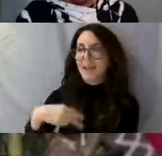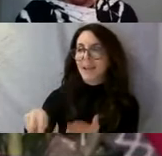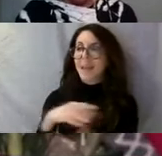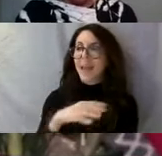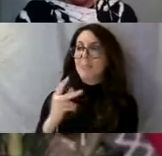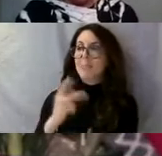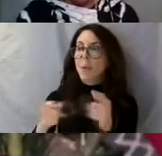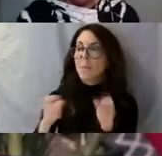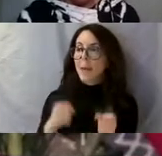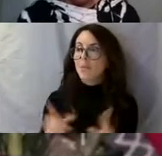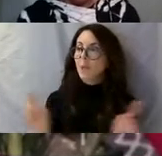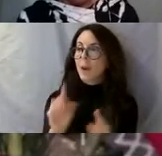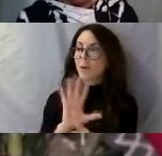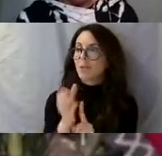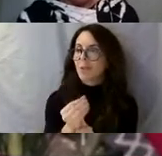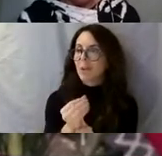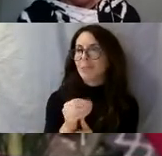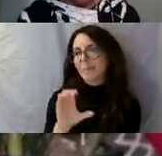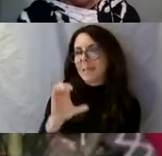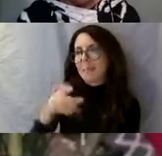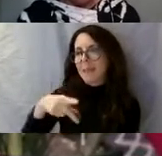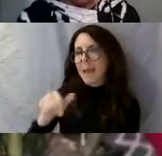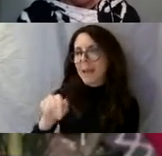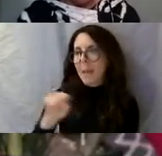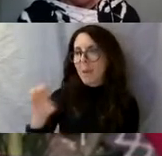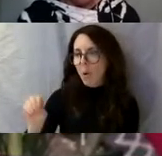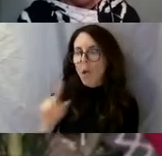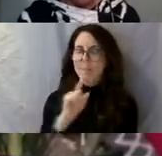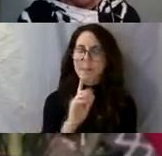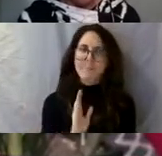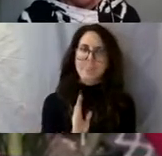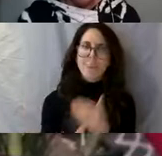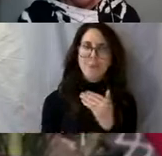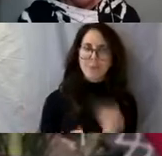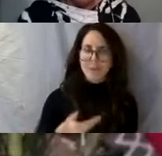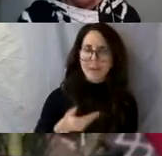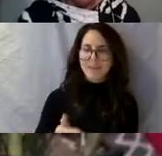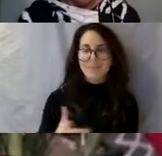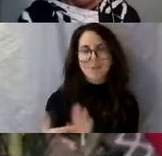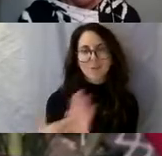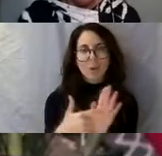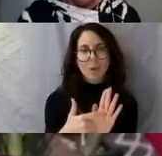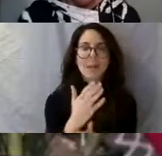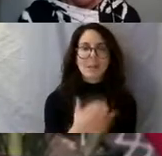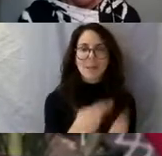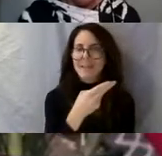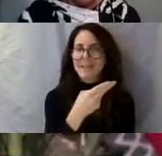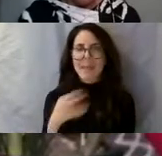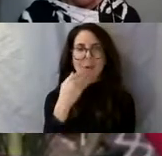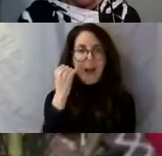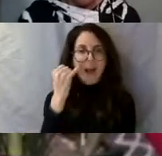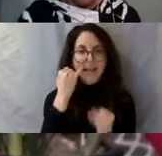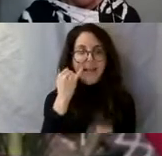in the Arts Movement, Ontario. I'm humbled for the invitation to share with you some damn good ideas on how to rebuild